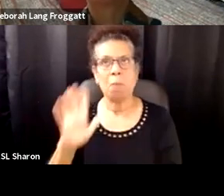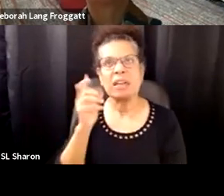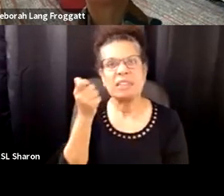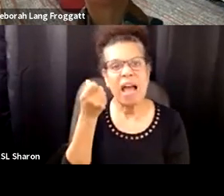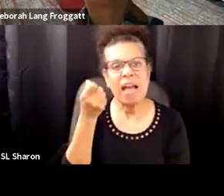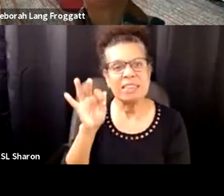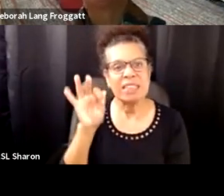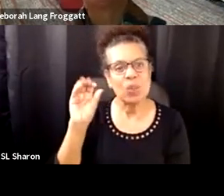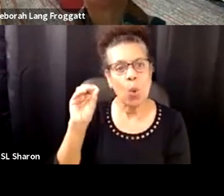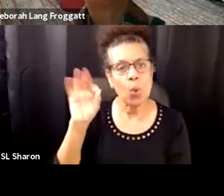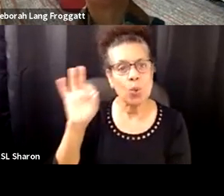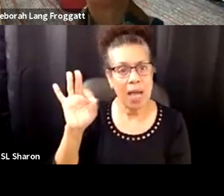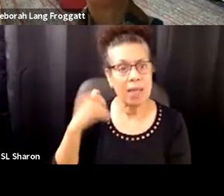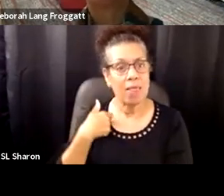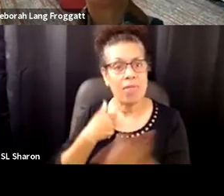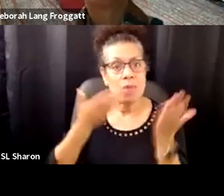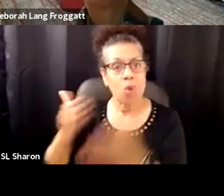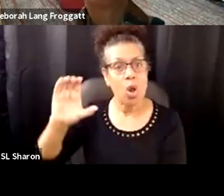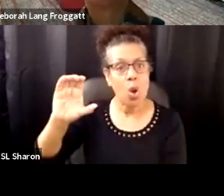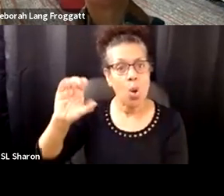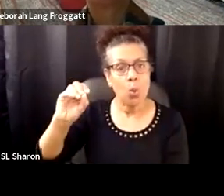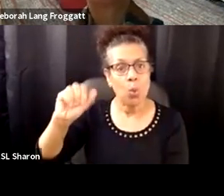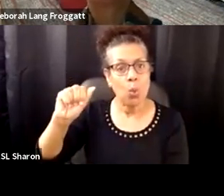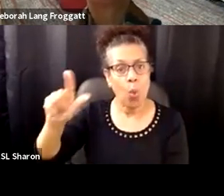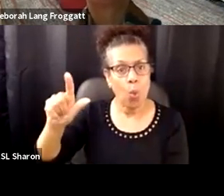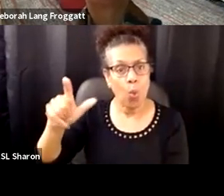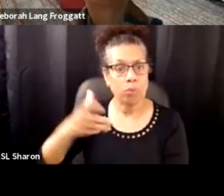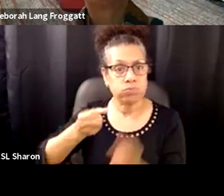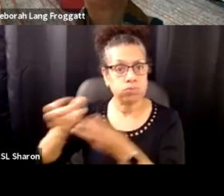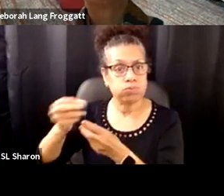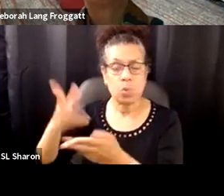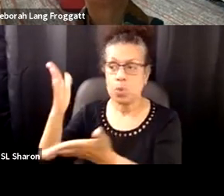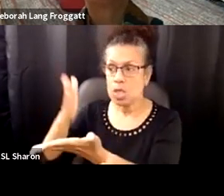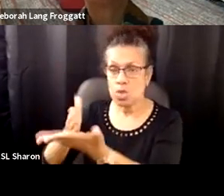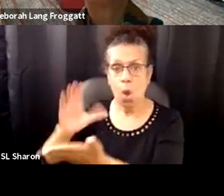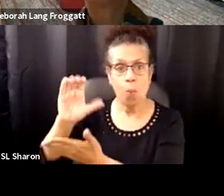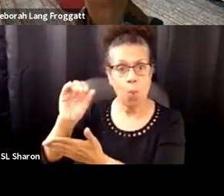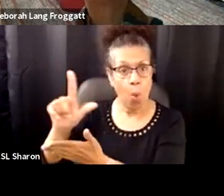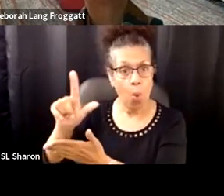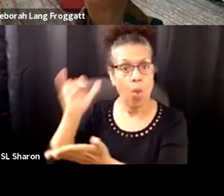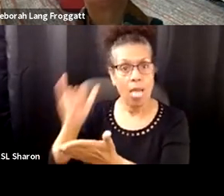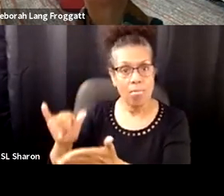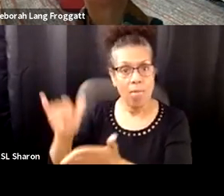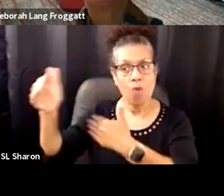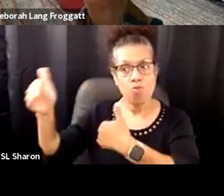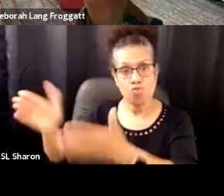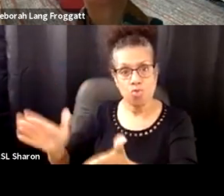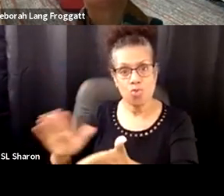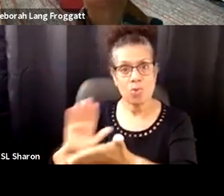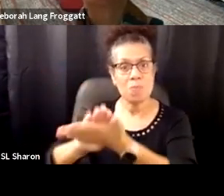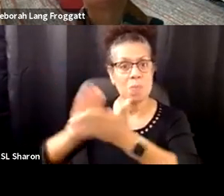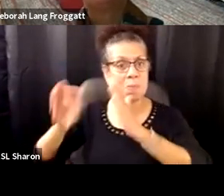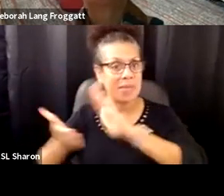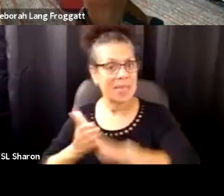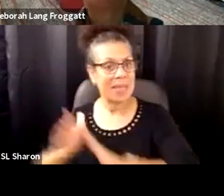they got a cold delivery and when we stopped having the coal delivered they were able to turn that space into